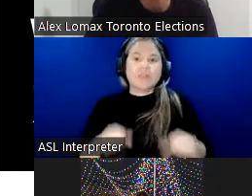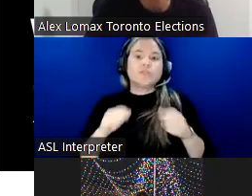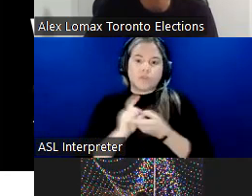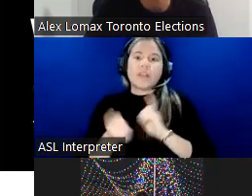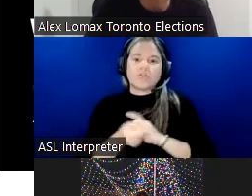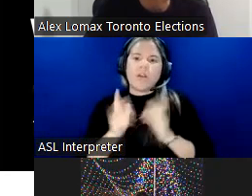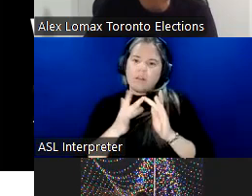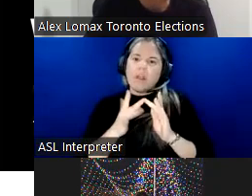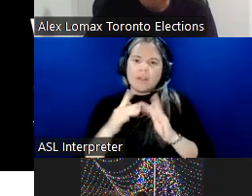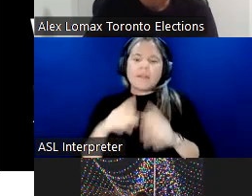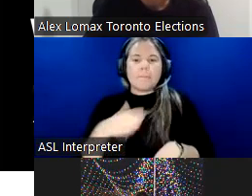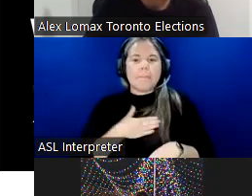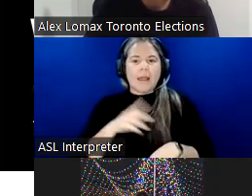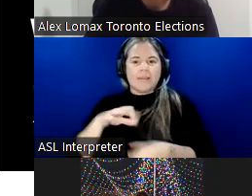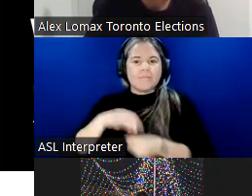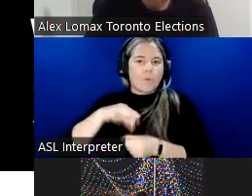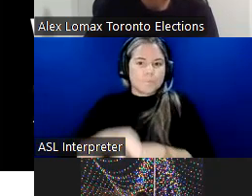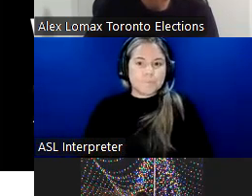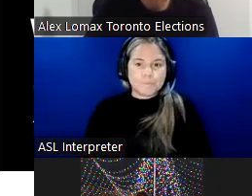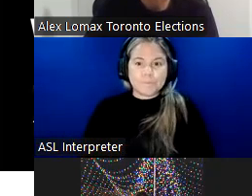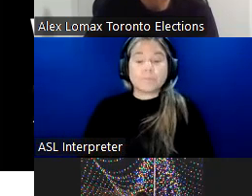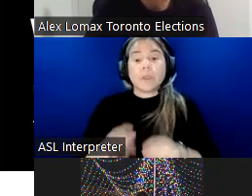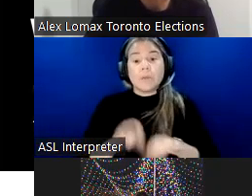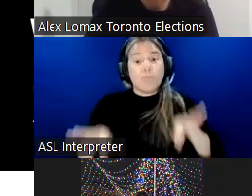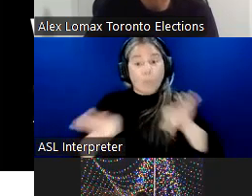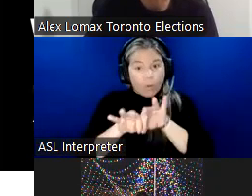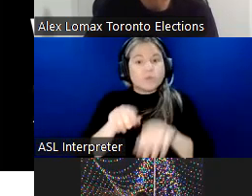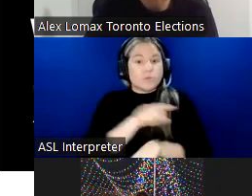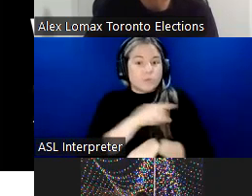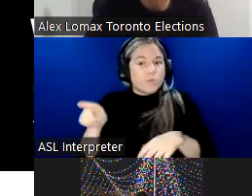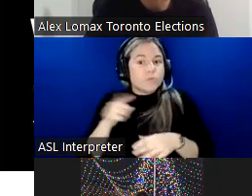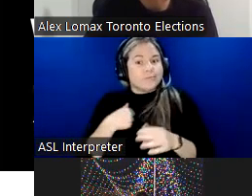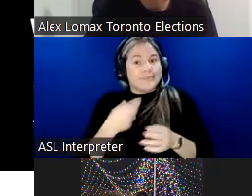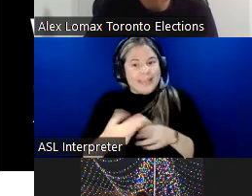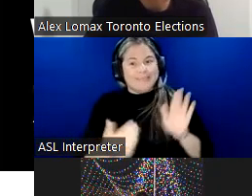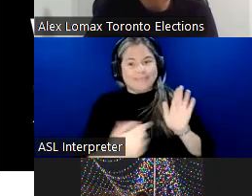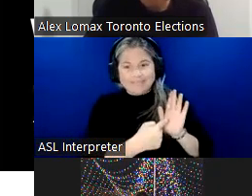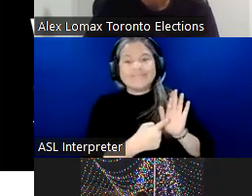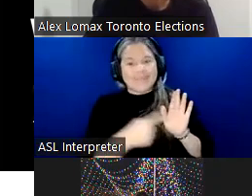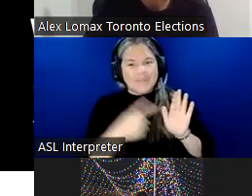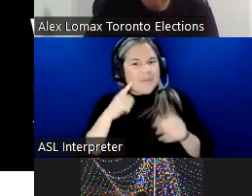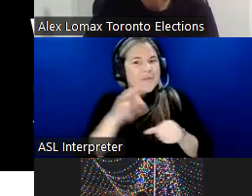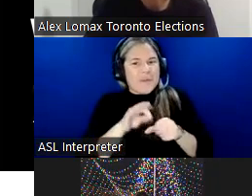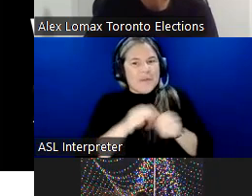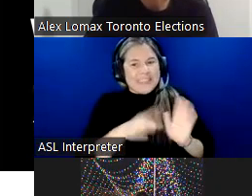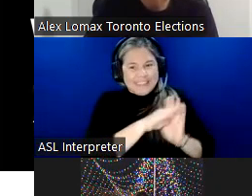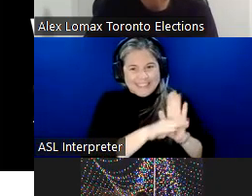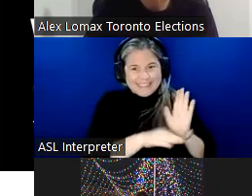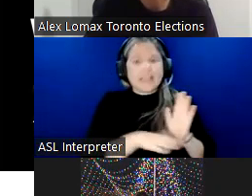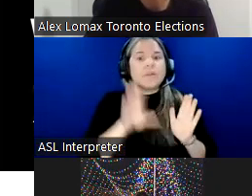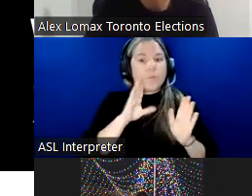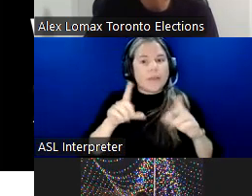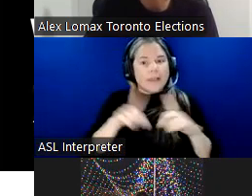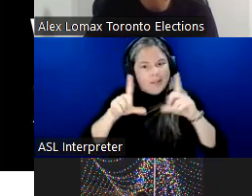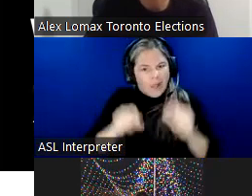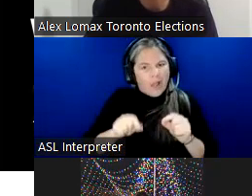to talk about a little bit later. It is important to be on the voters list to ensure that you receive your voter information card. However, even if you're not on